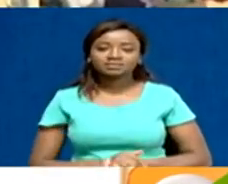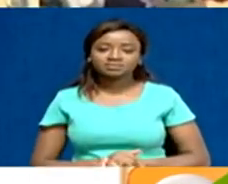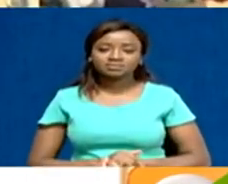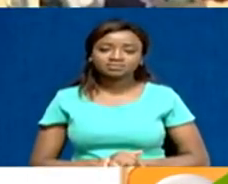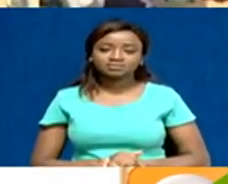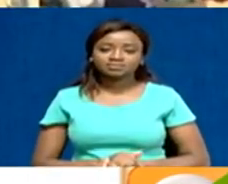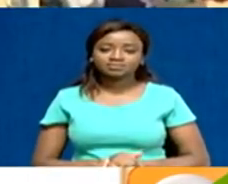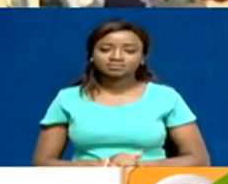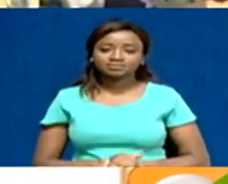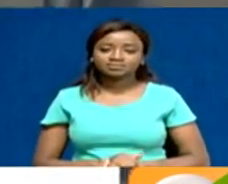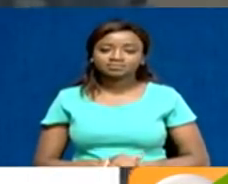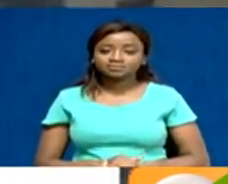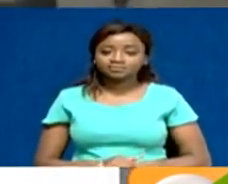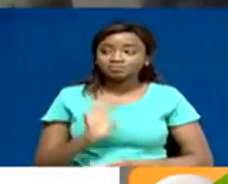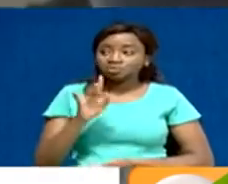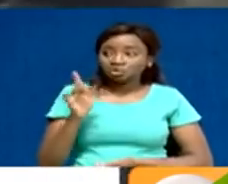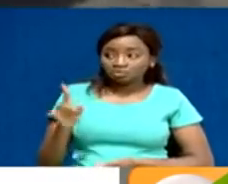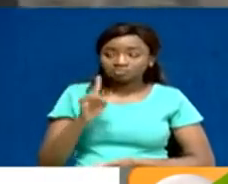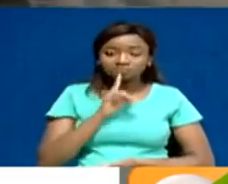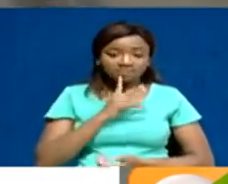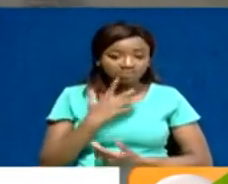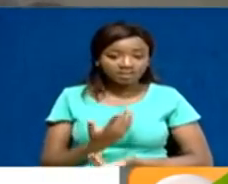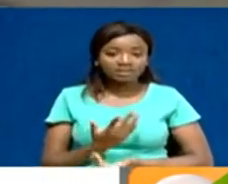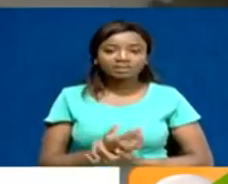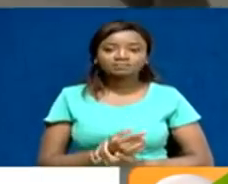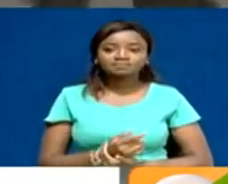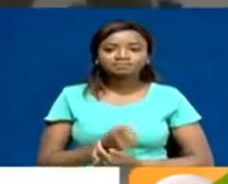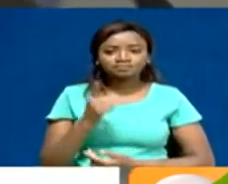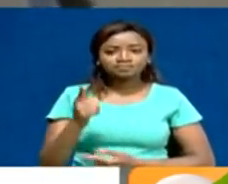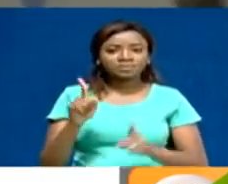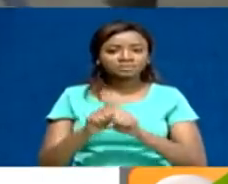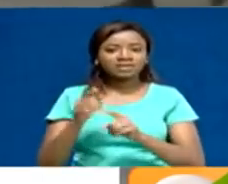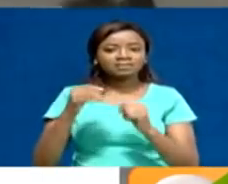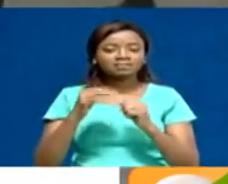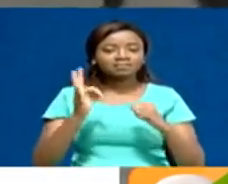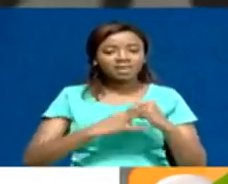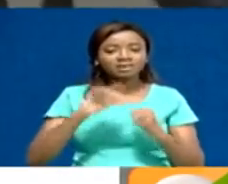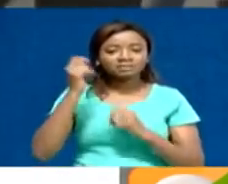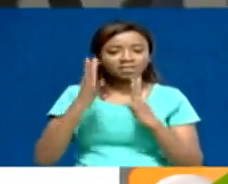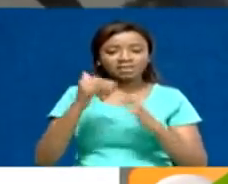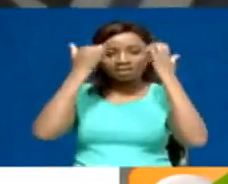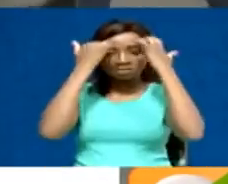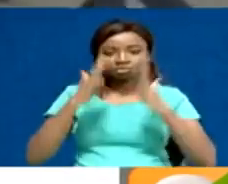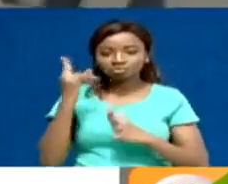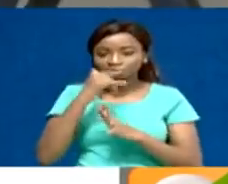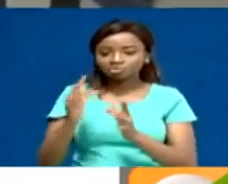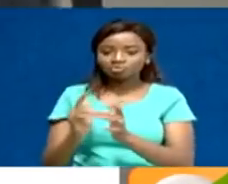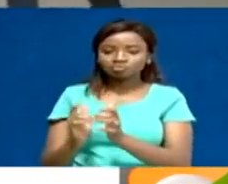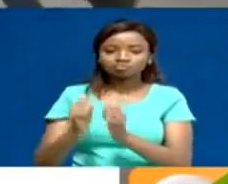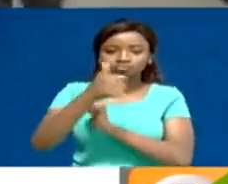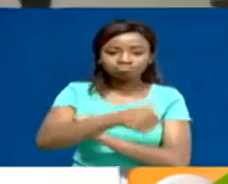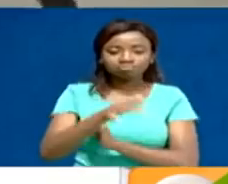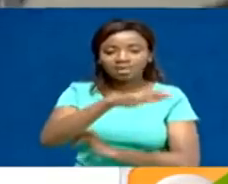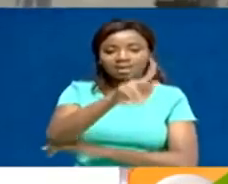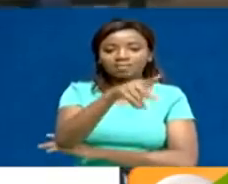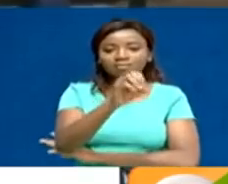Her identity concealed for her safety, but she is one of 8 Kenyan students who managed to cross into Poland. The